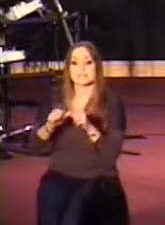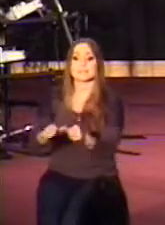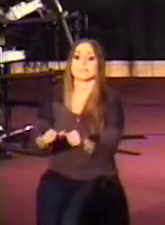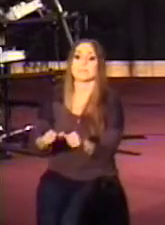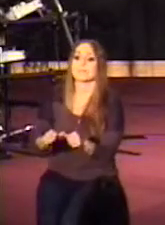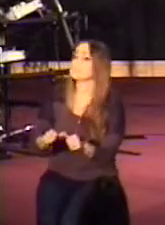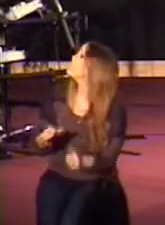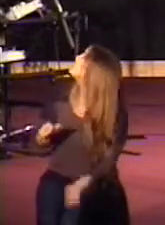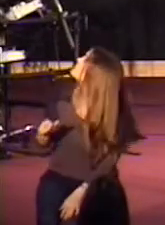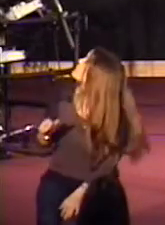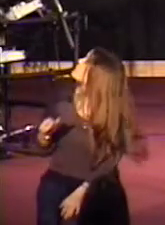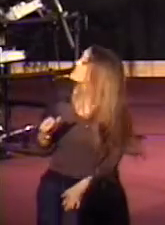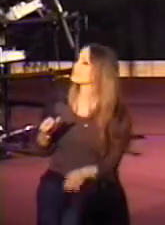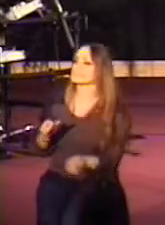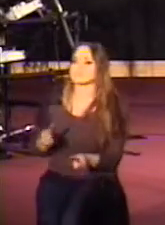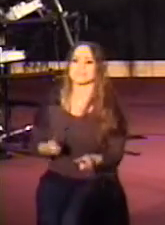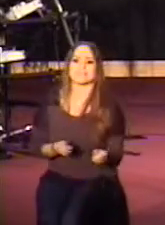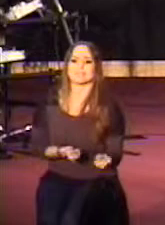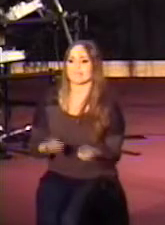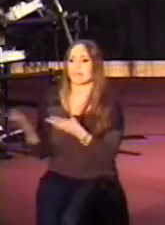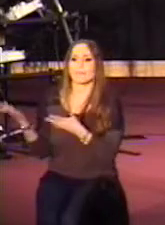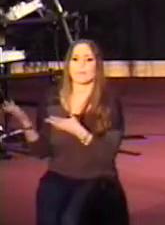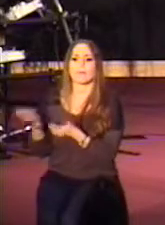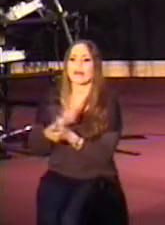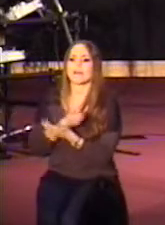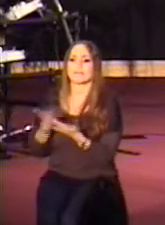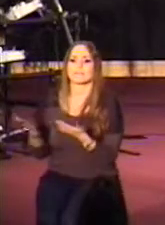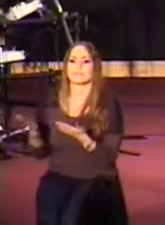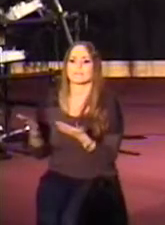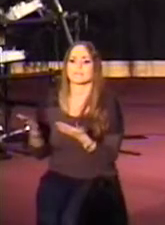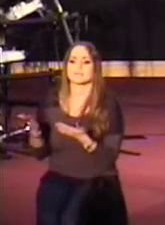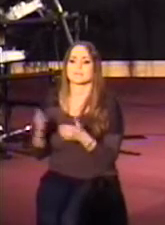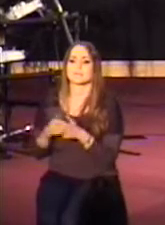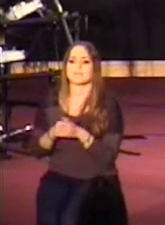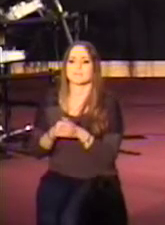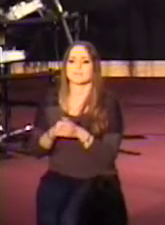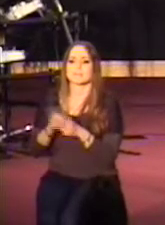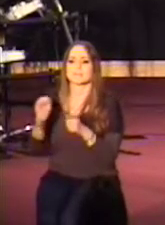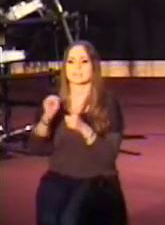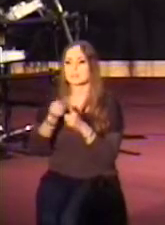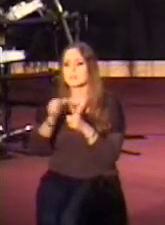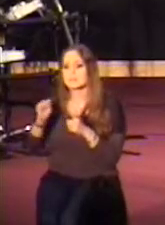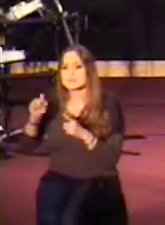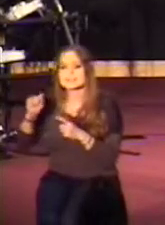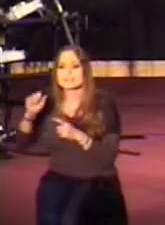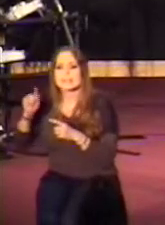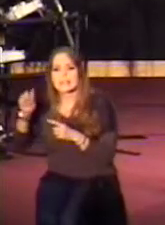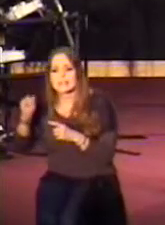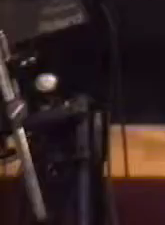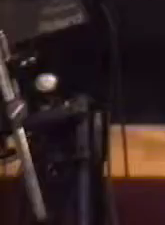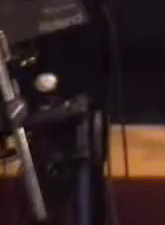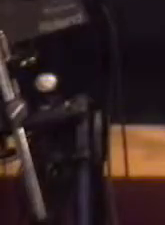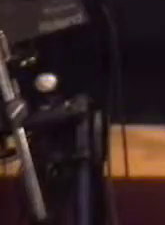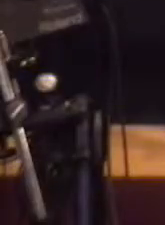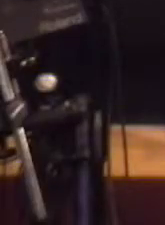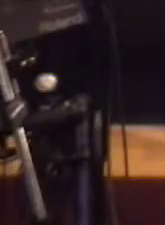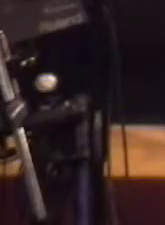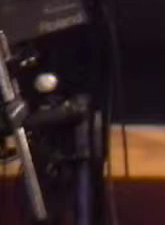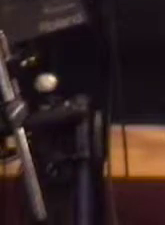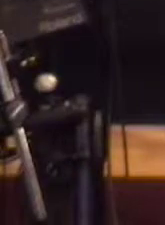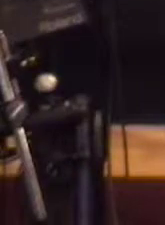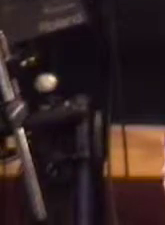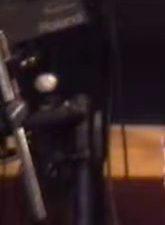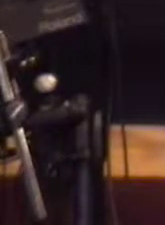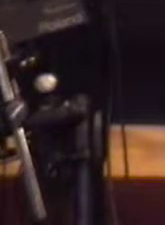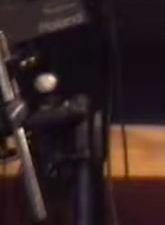have discarded everything, my achievements, my social status. What are you willing to throw away for God? Are you